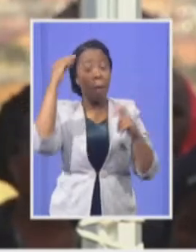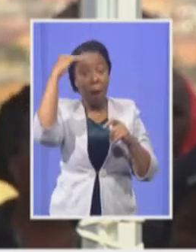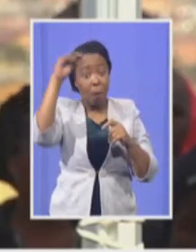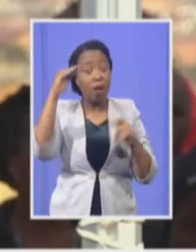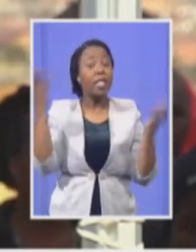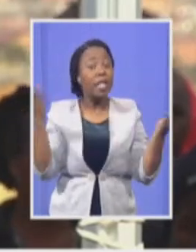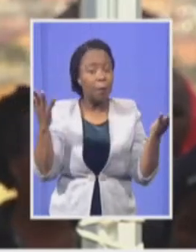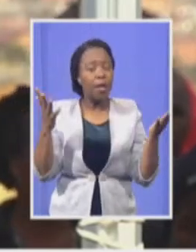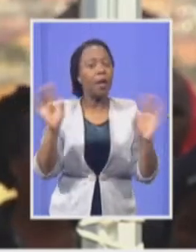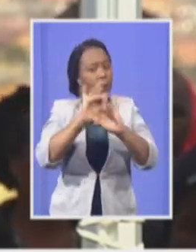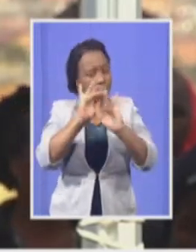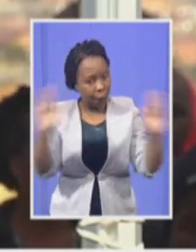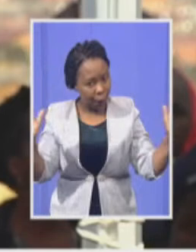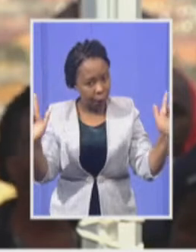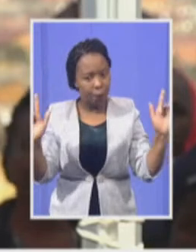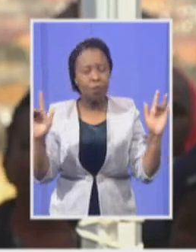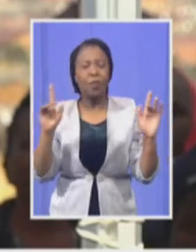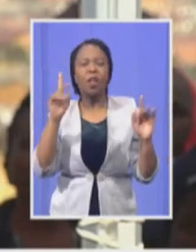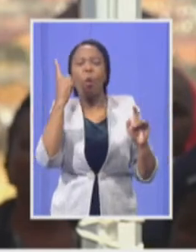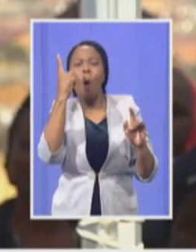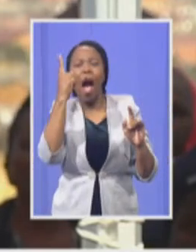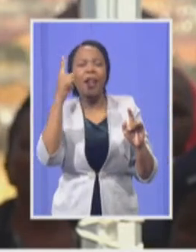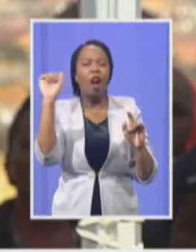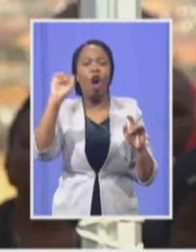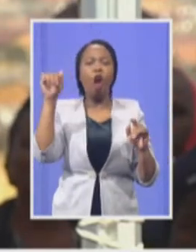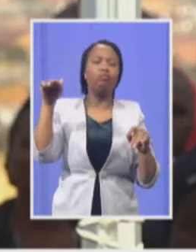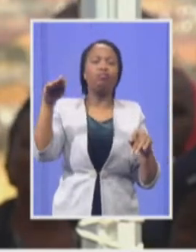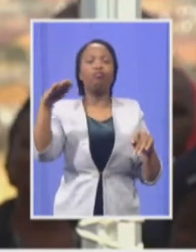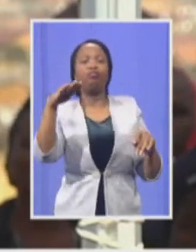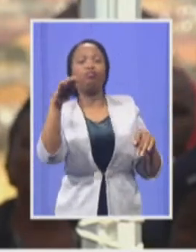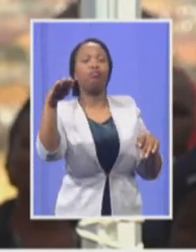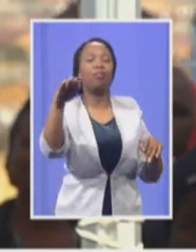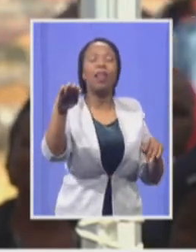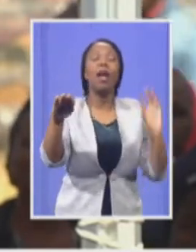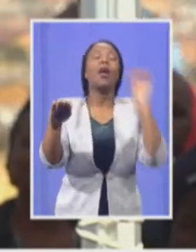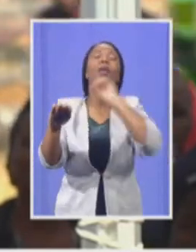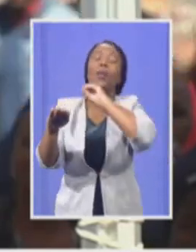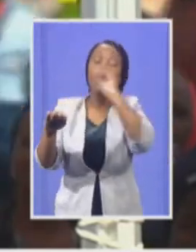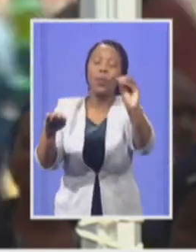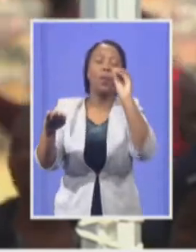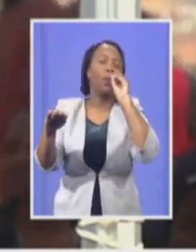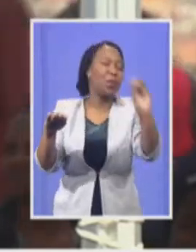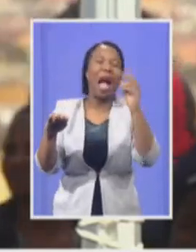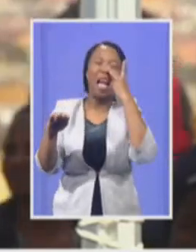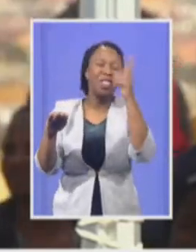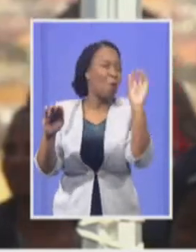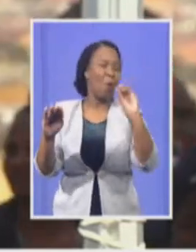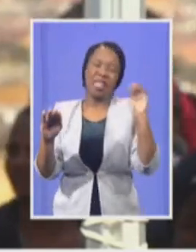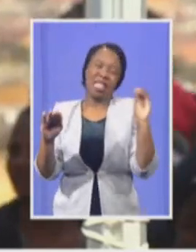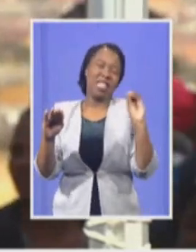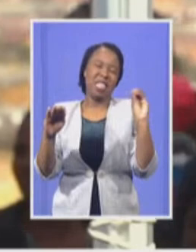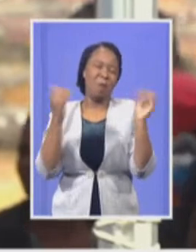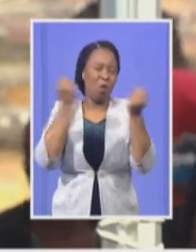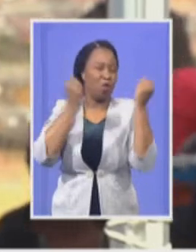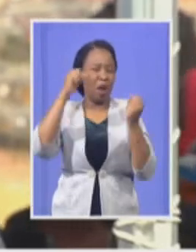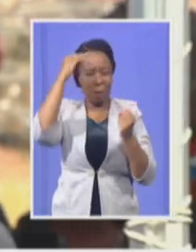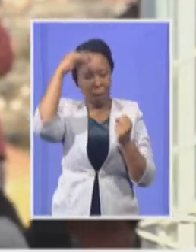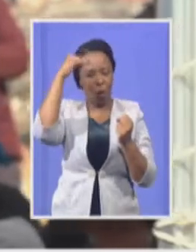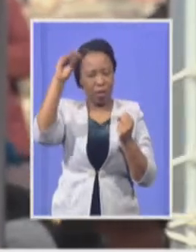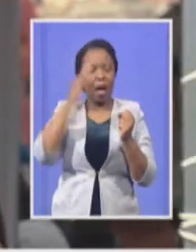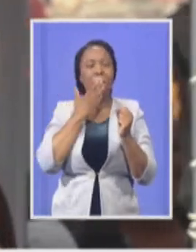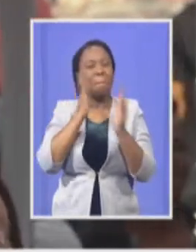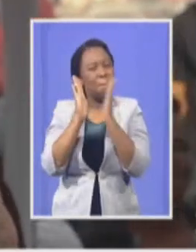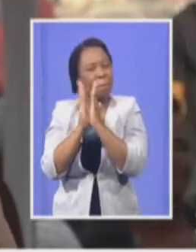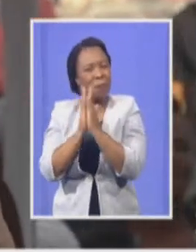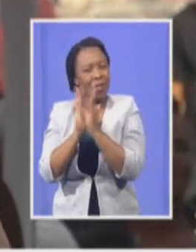bendawo i-visibility nje evene eyi-1 uyibona iranda la ayikho etola siyibone nevene eyi-1 so besicela kumeya ukuthi